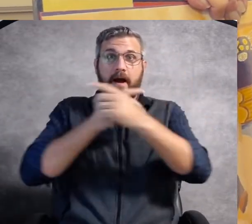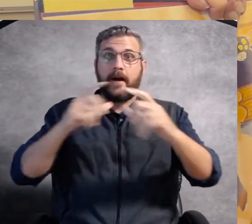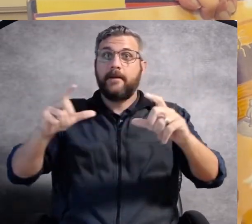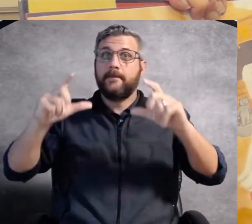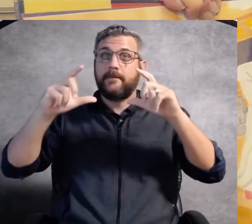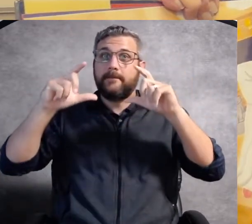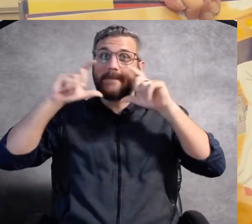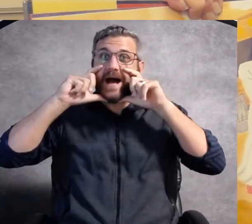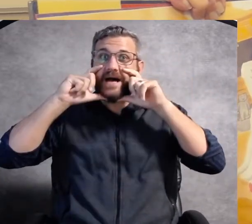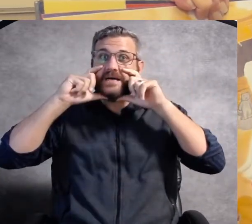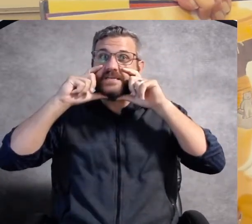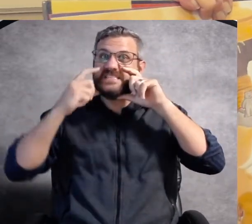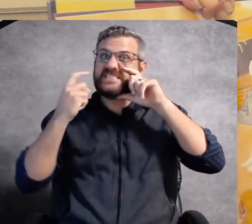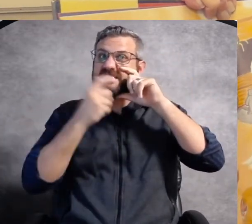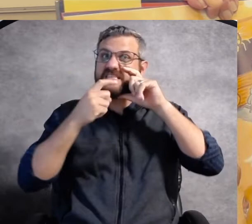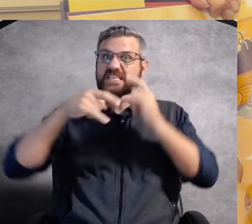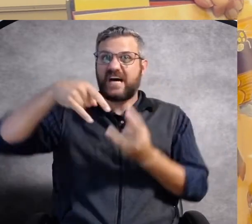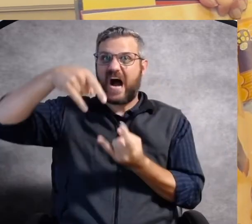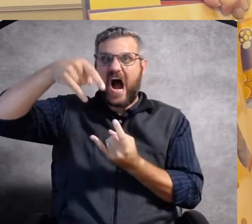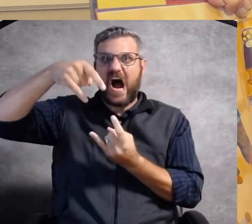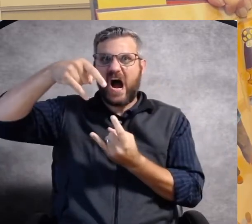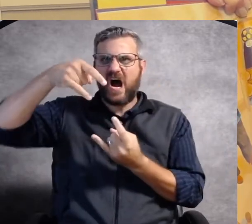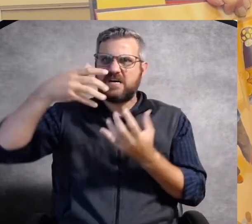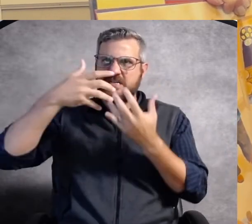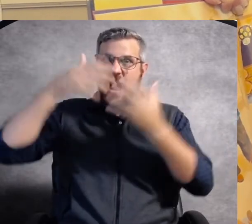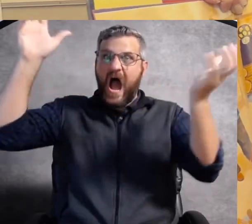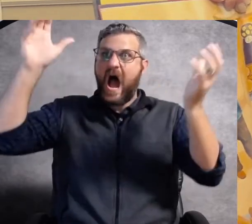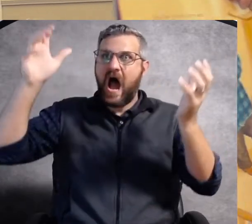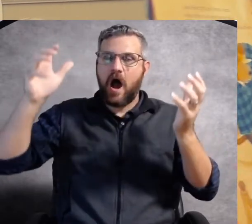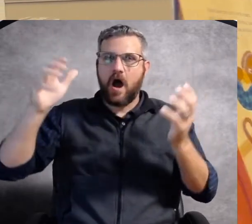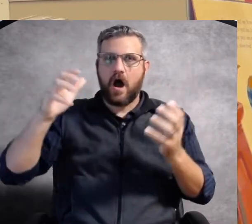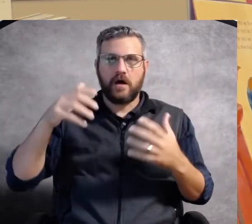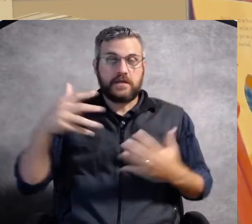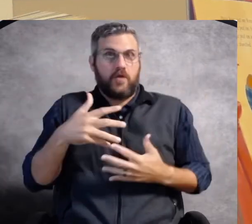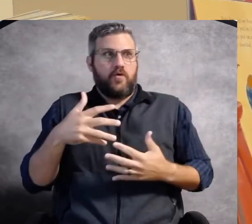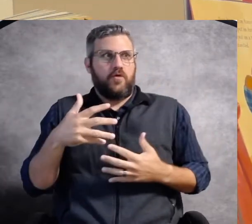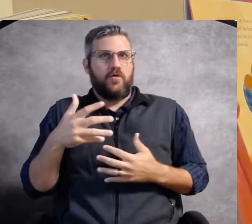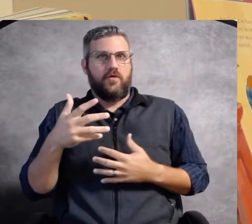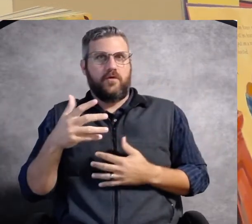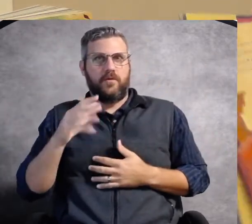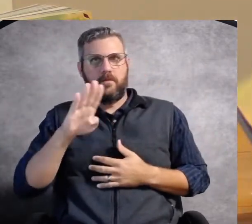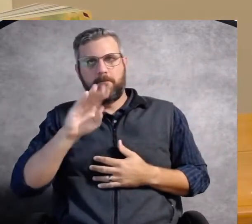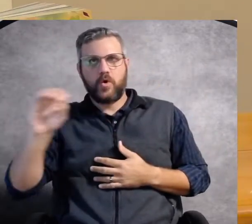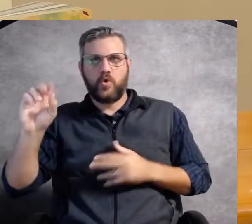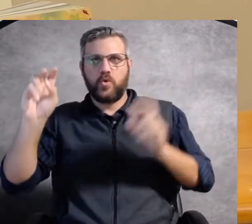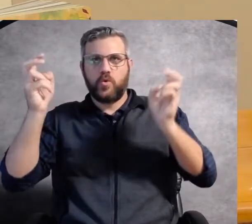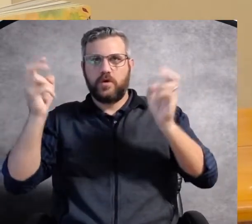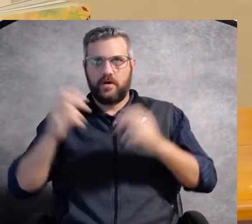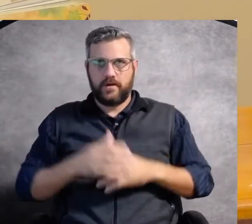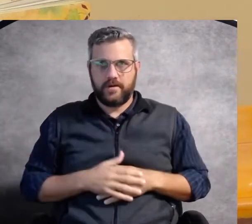mask with big sharp teeth and shouted, "Boo!"